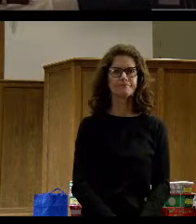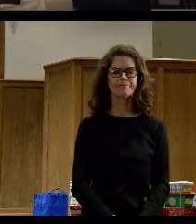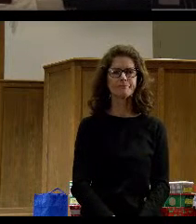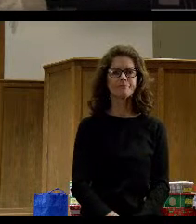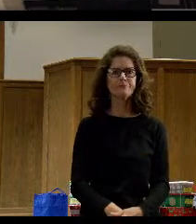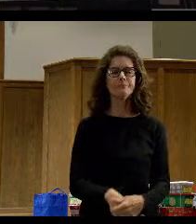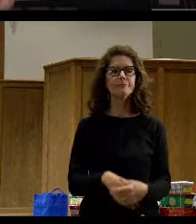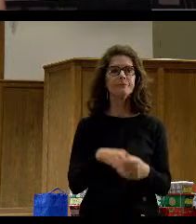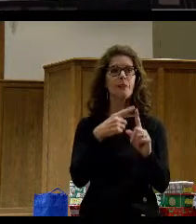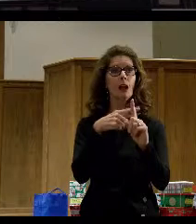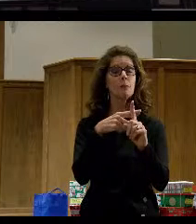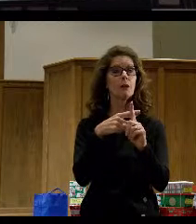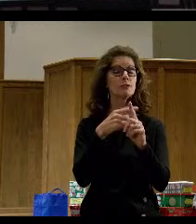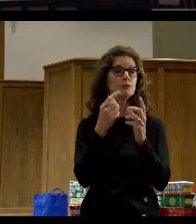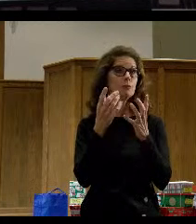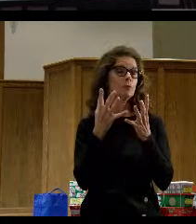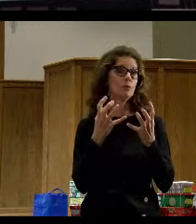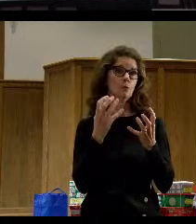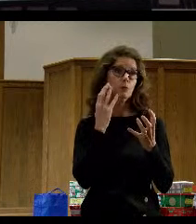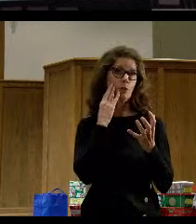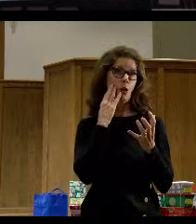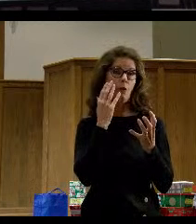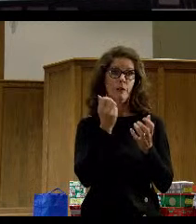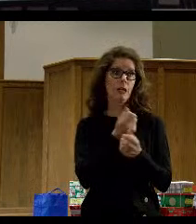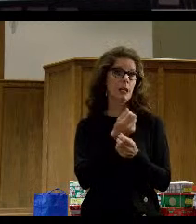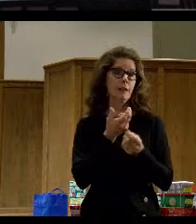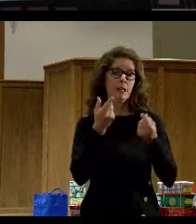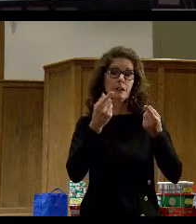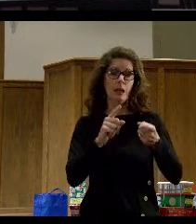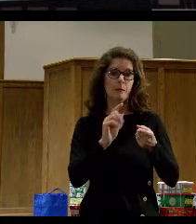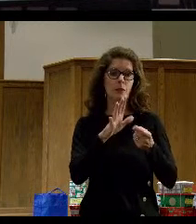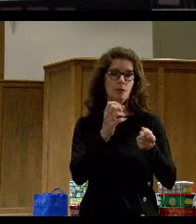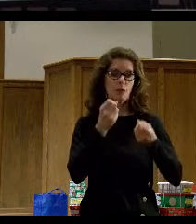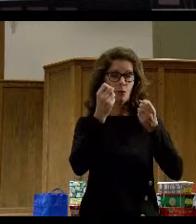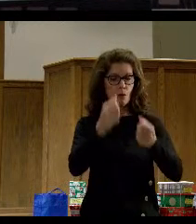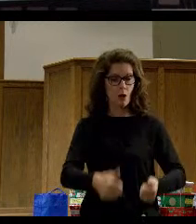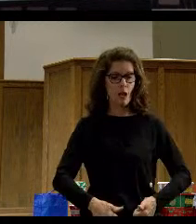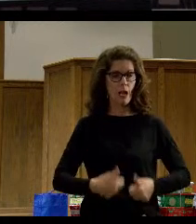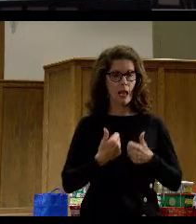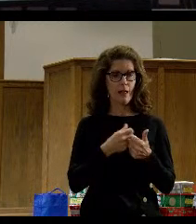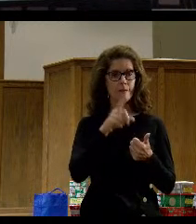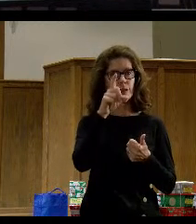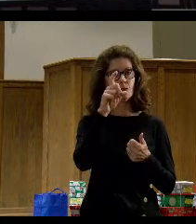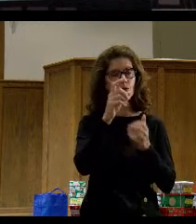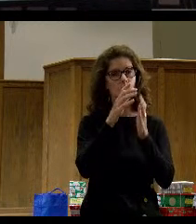to know what it is that's going on in your life that we can be praying with you about. You can go to